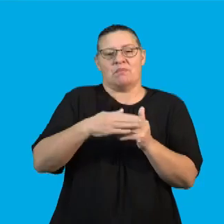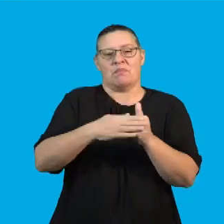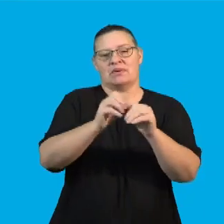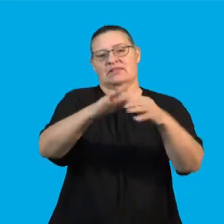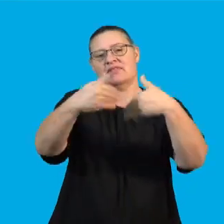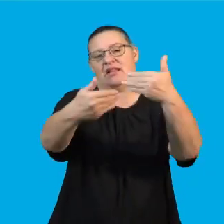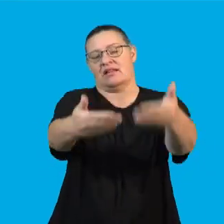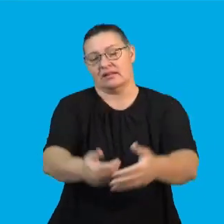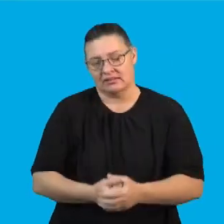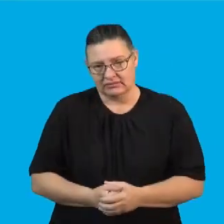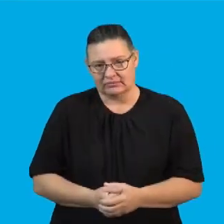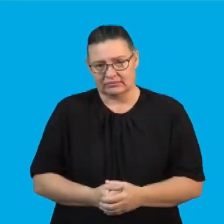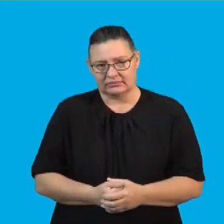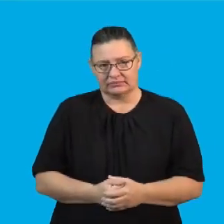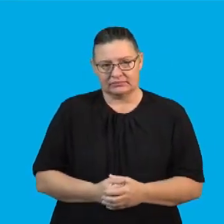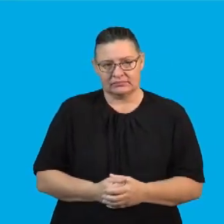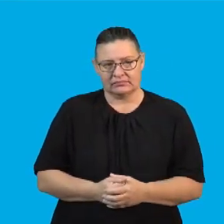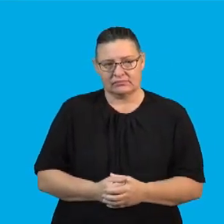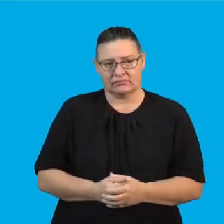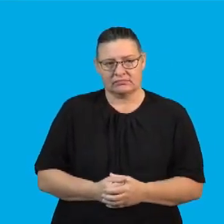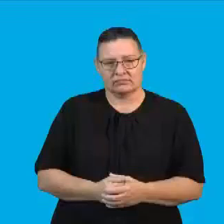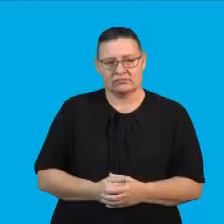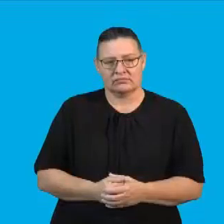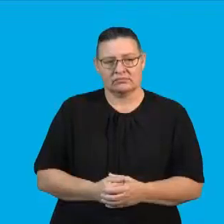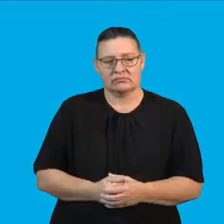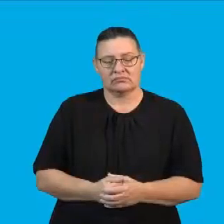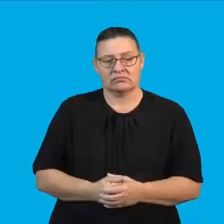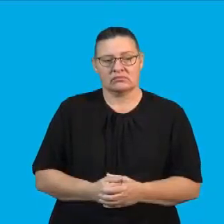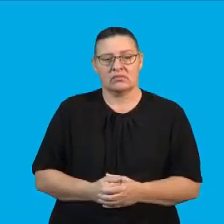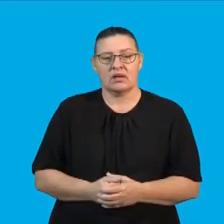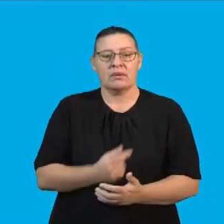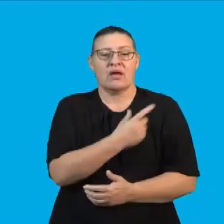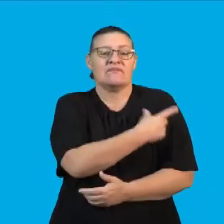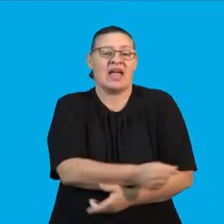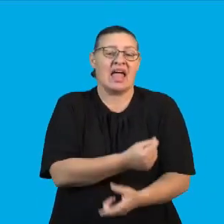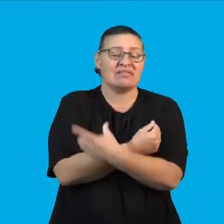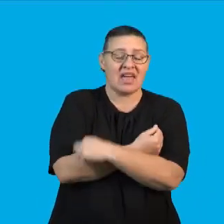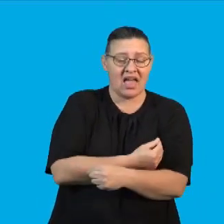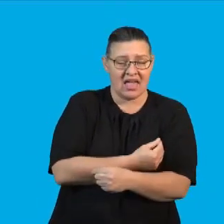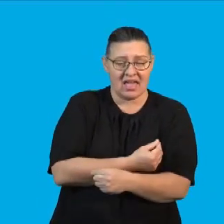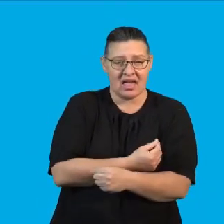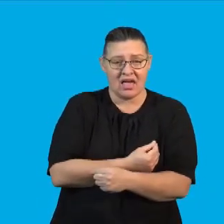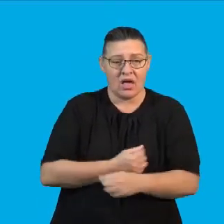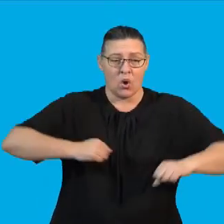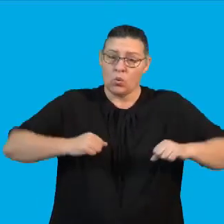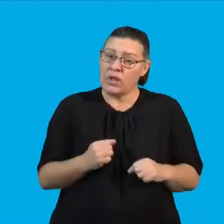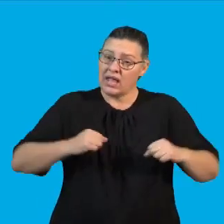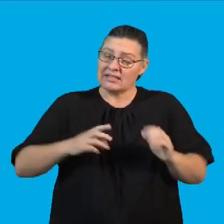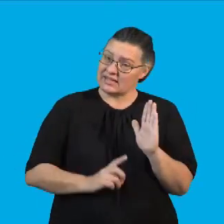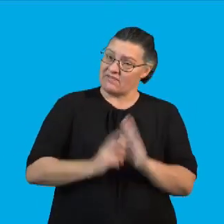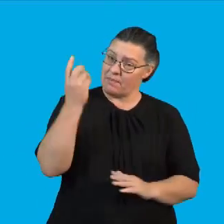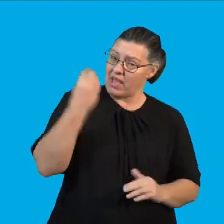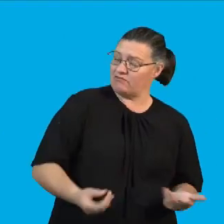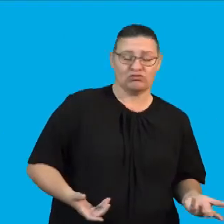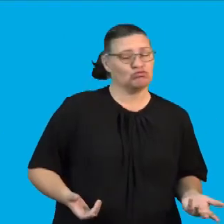to develop and be on their own. And check, feathers, wings are not